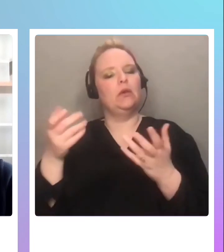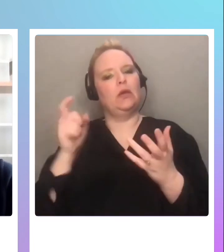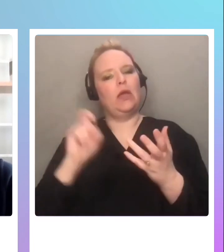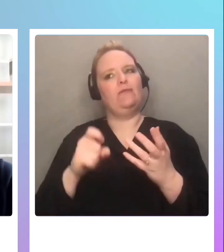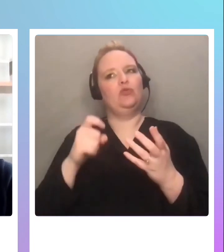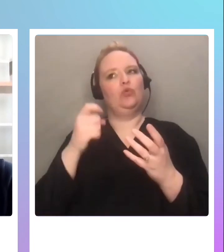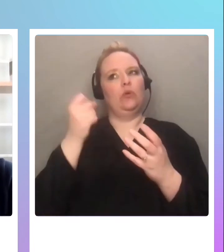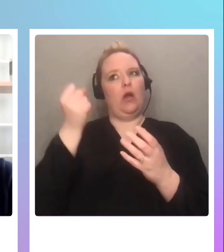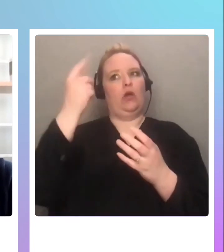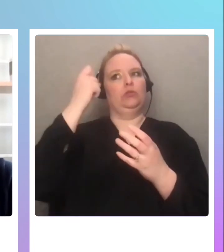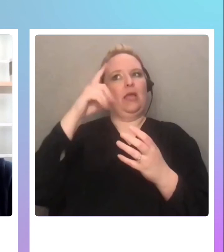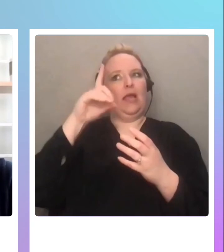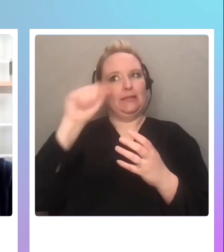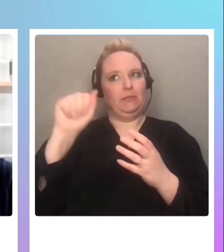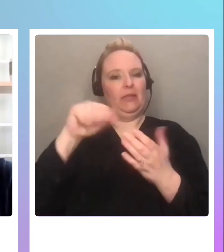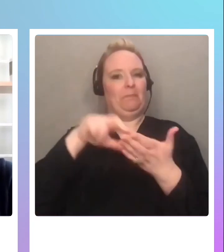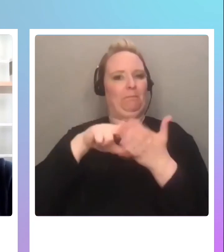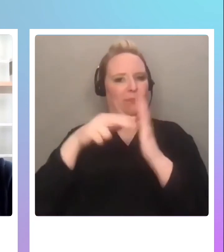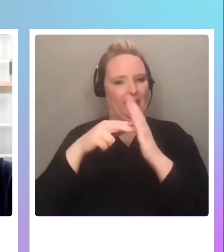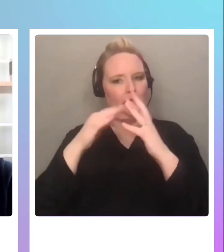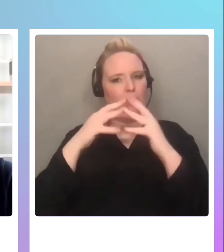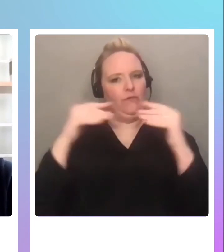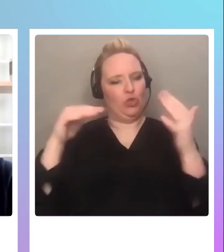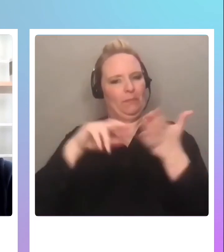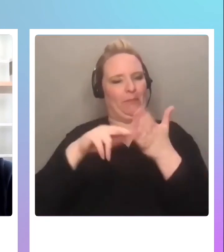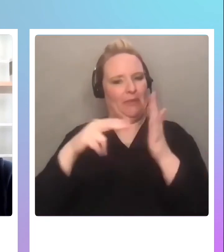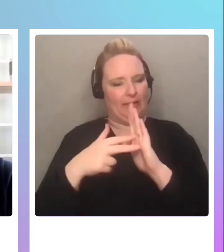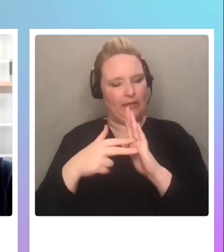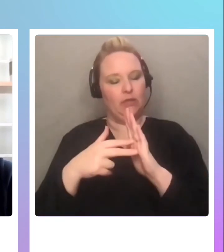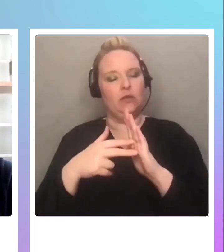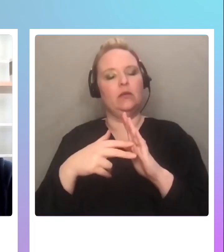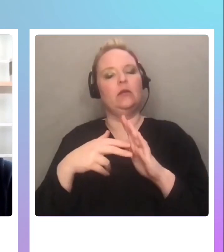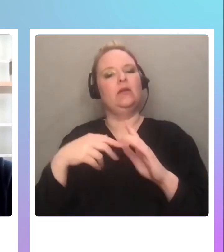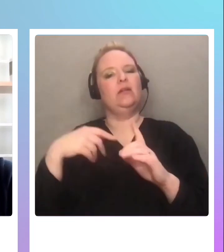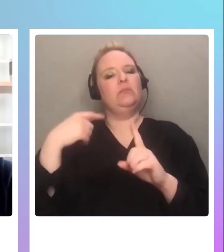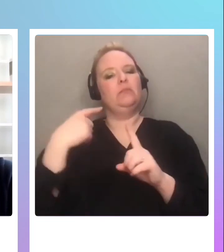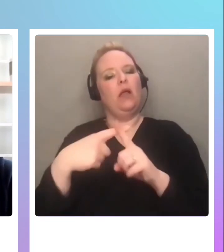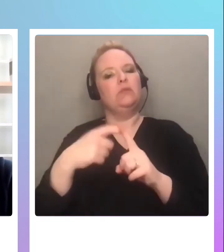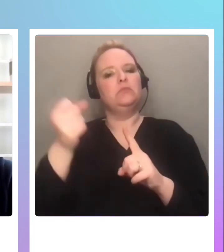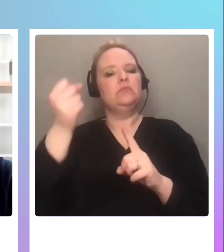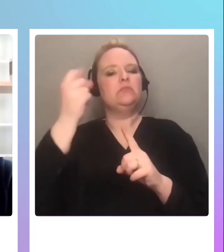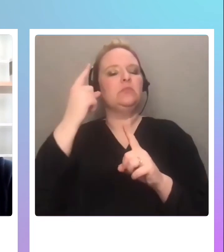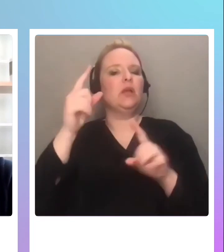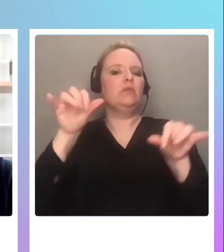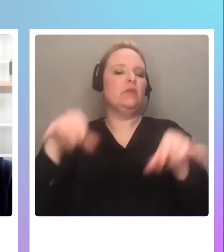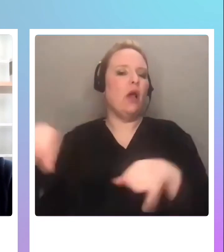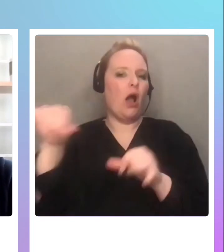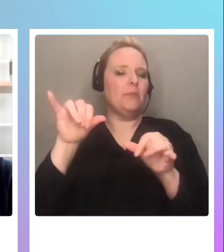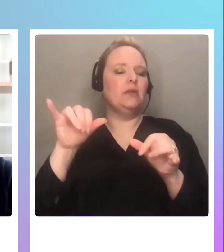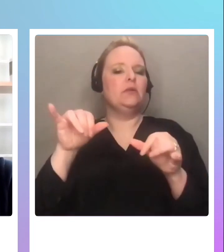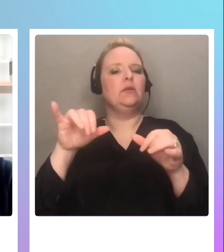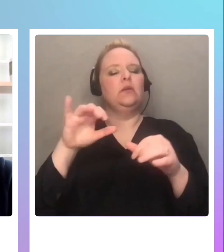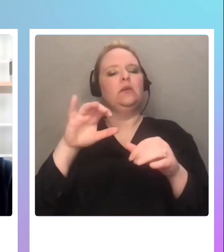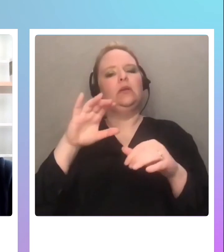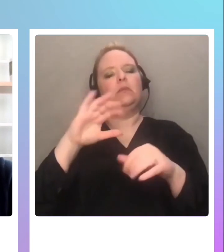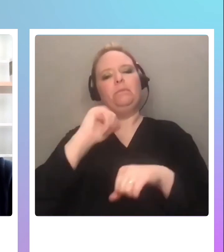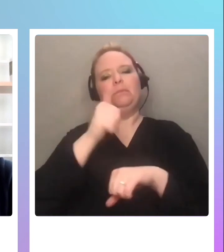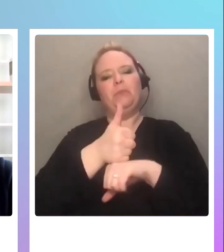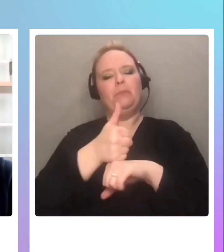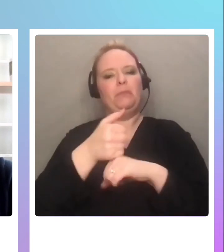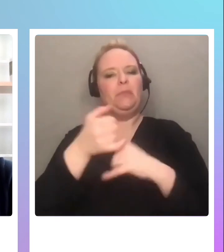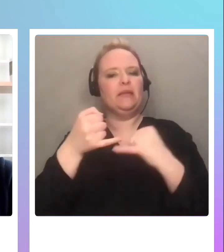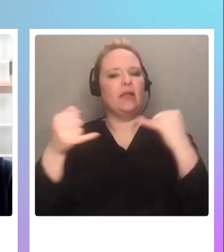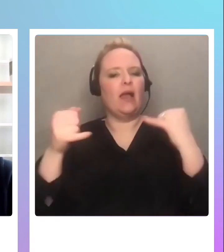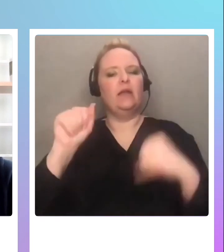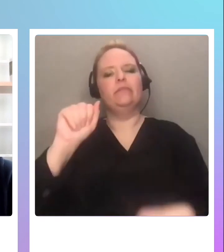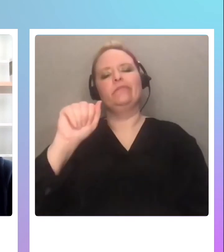of disability. It's understanding kind of really like common like a lot of kind of baseline tips of like alt